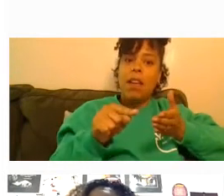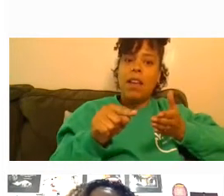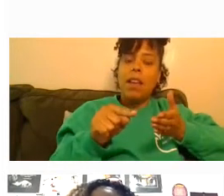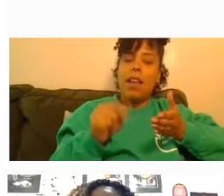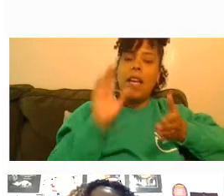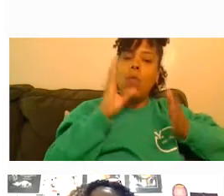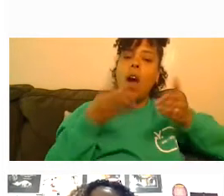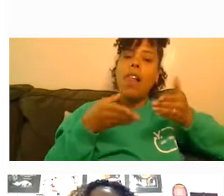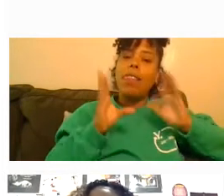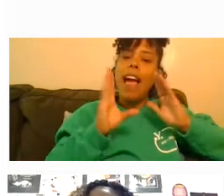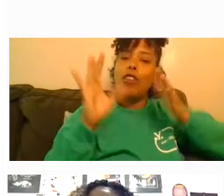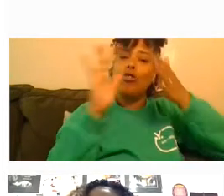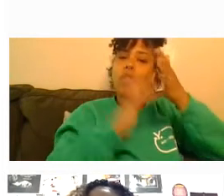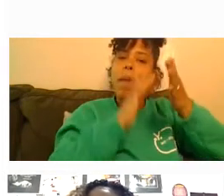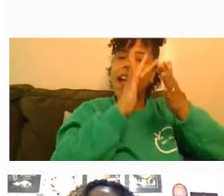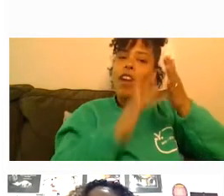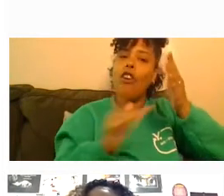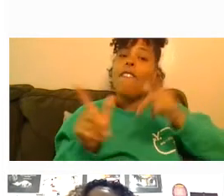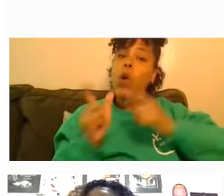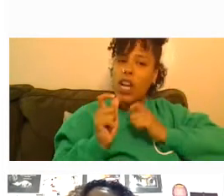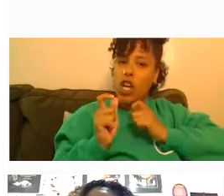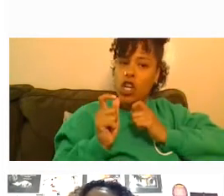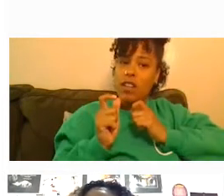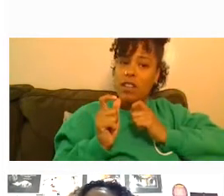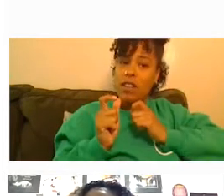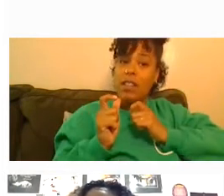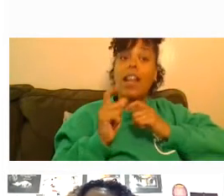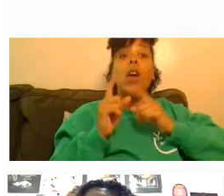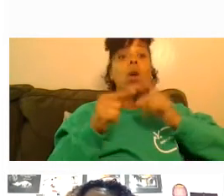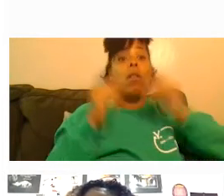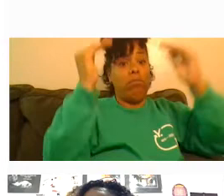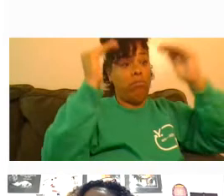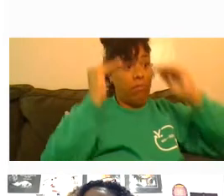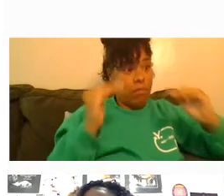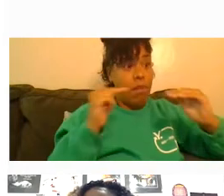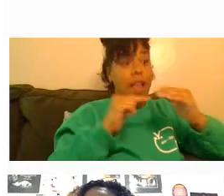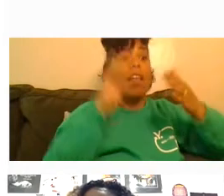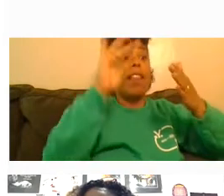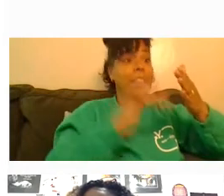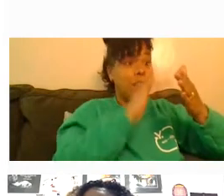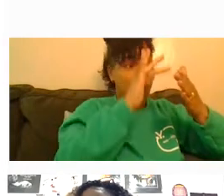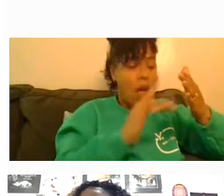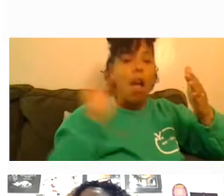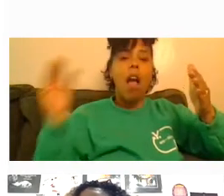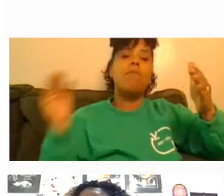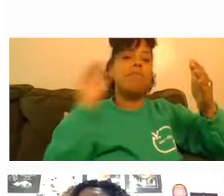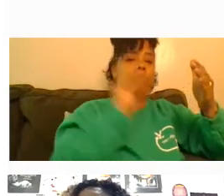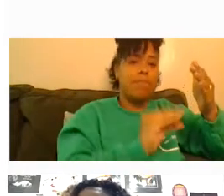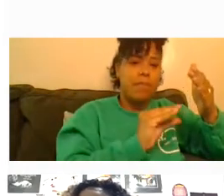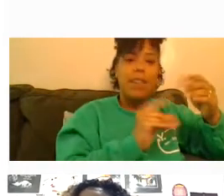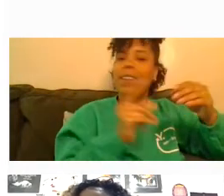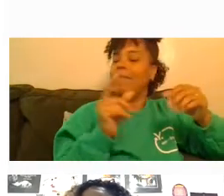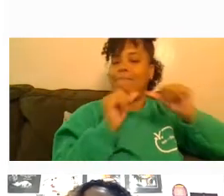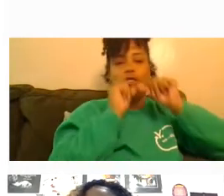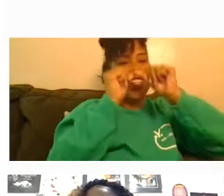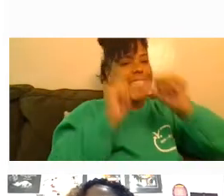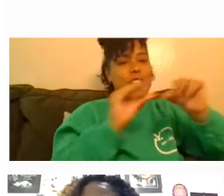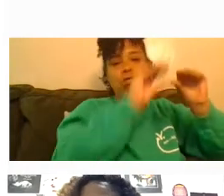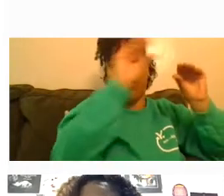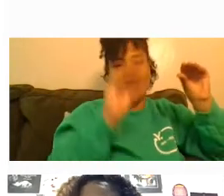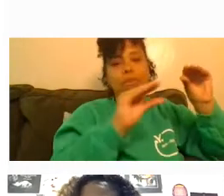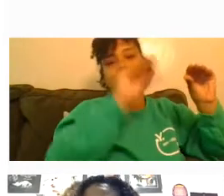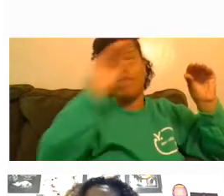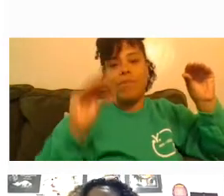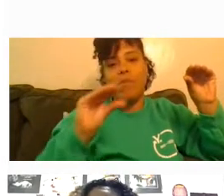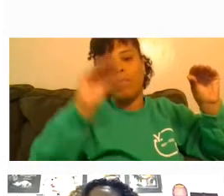quicker. And the next thing, when that debt is paid, you stack it on the next, you stack it on the next, you stack it on the next, until